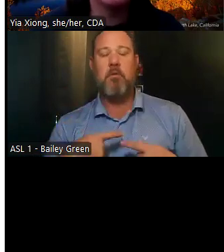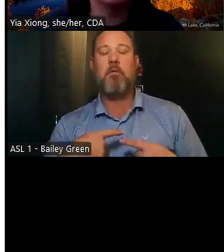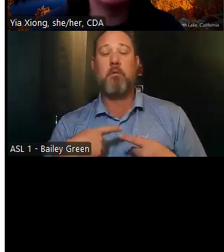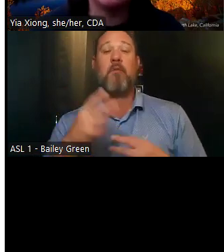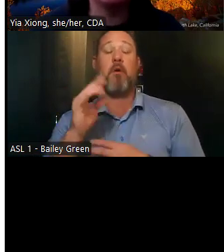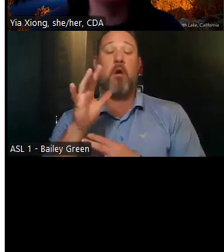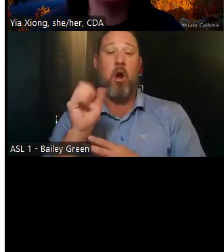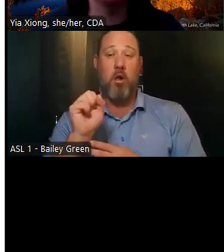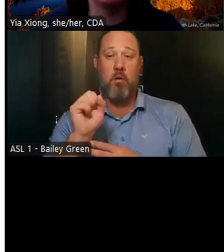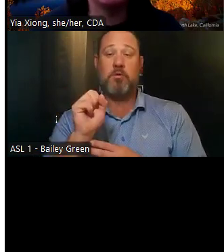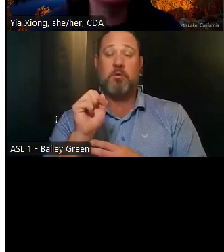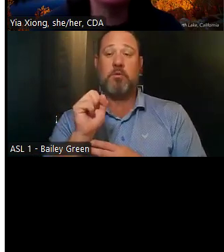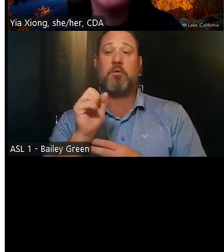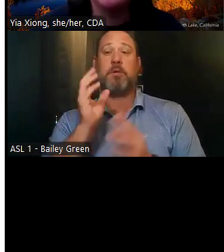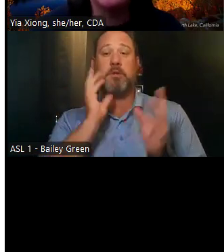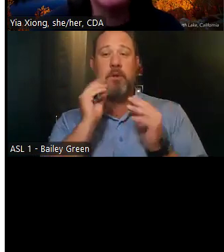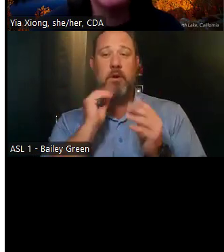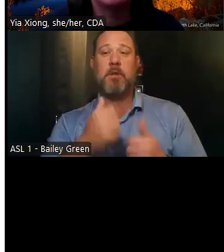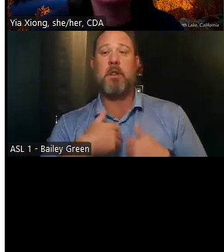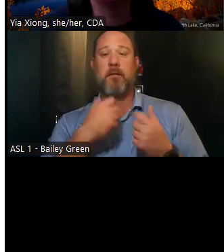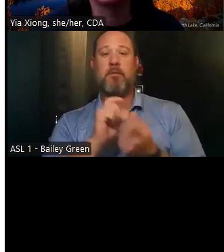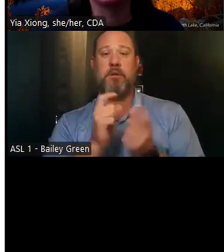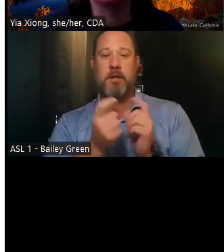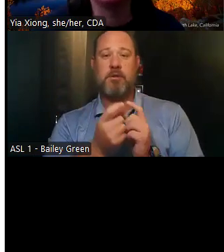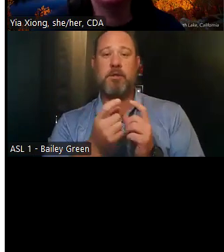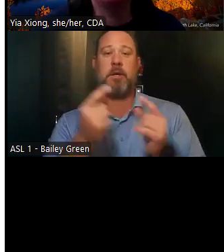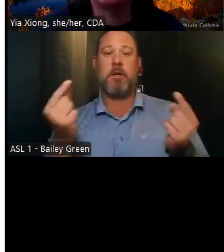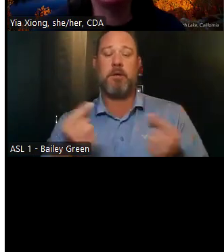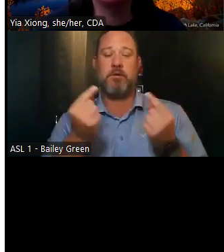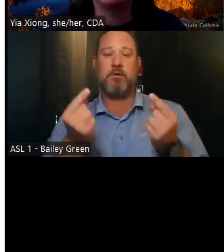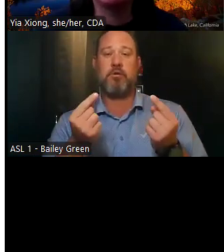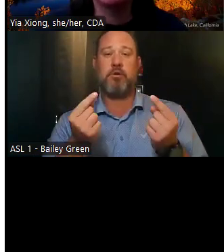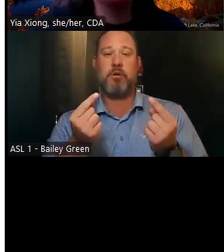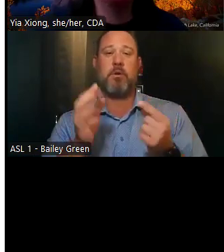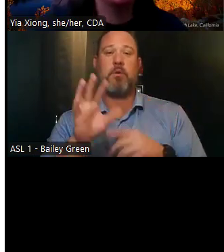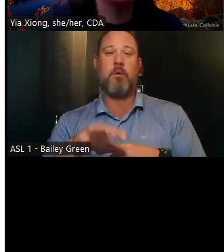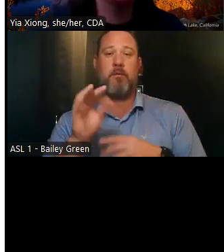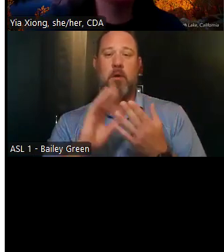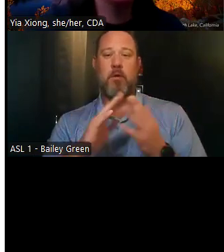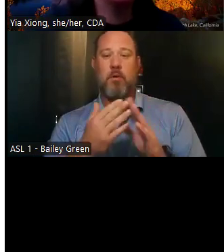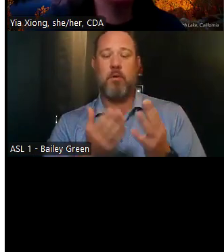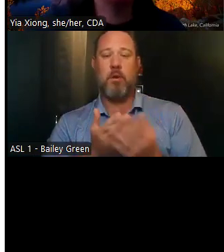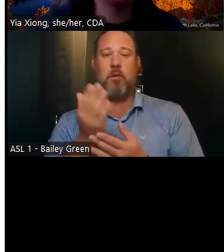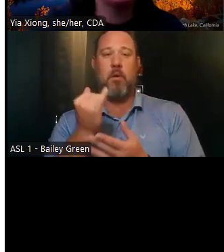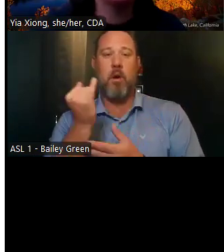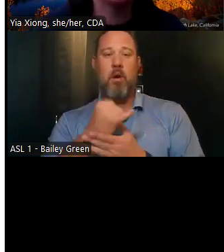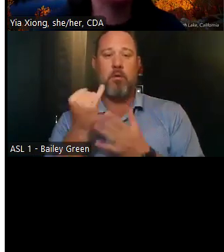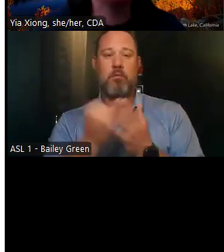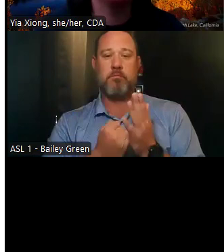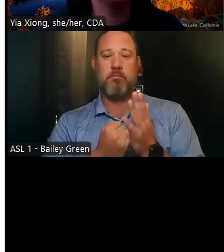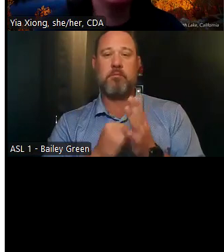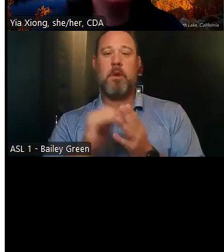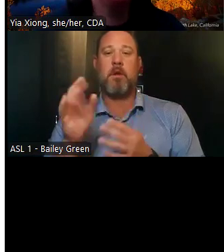who has experienced a life-changing injury and where he found community through art. We